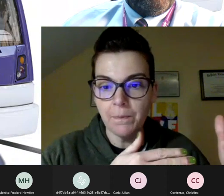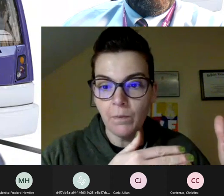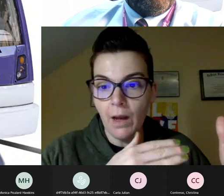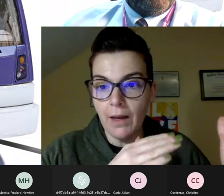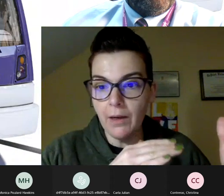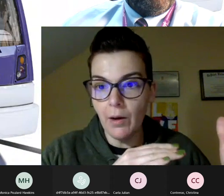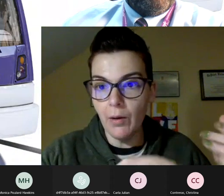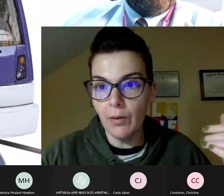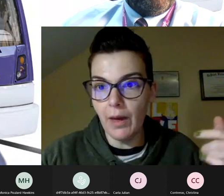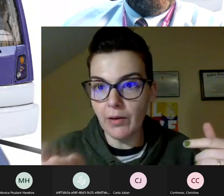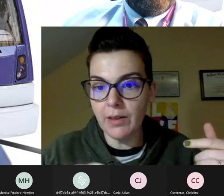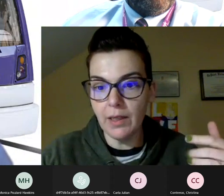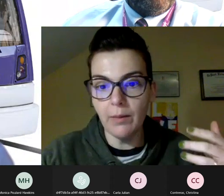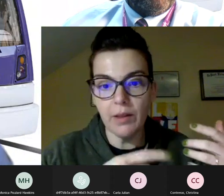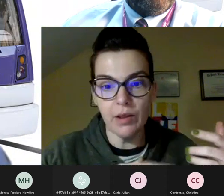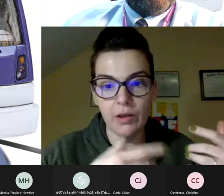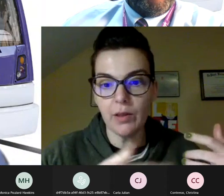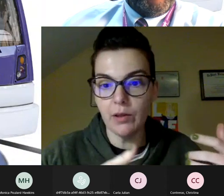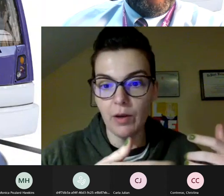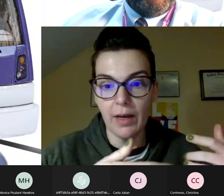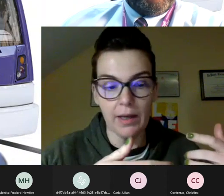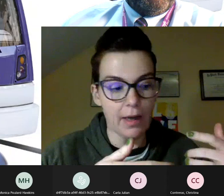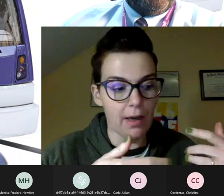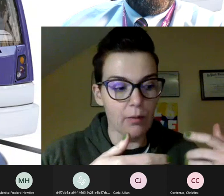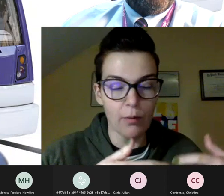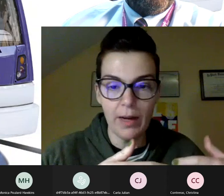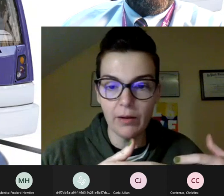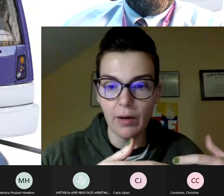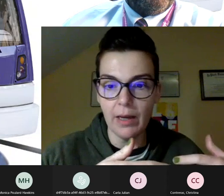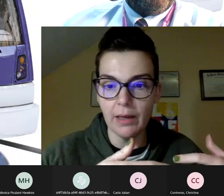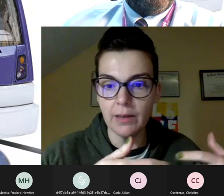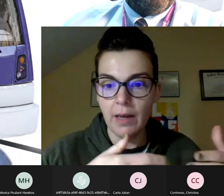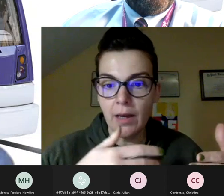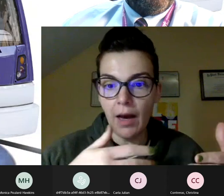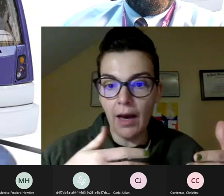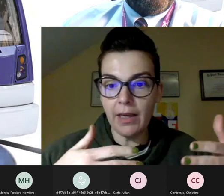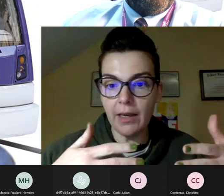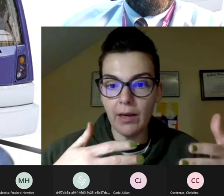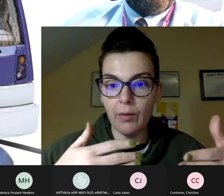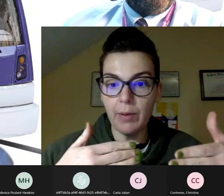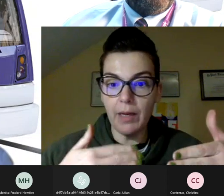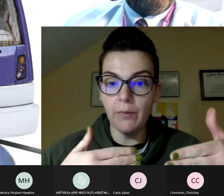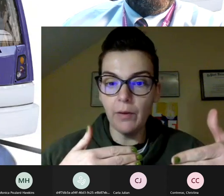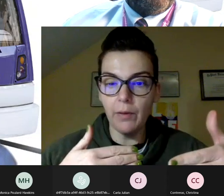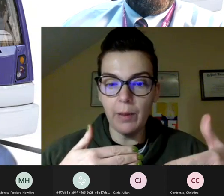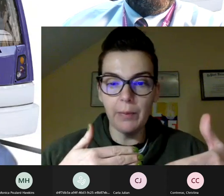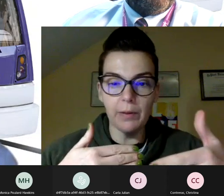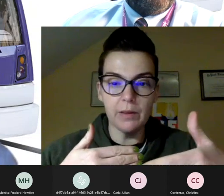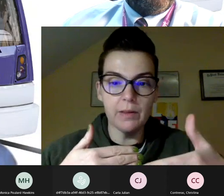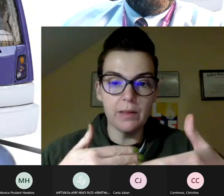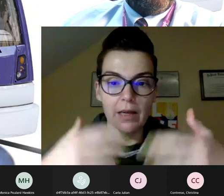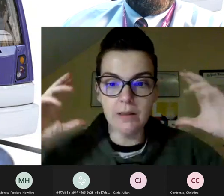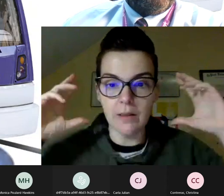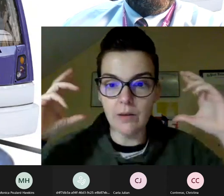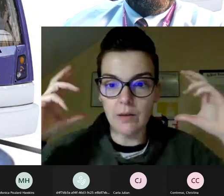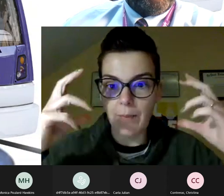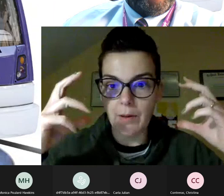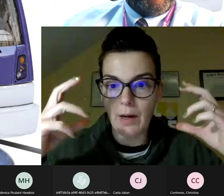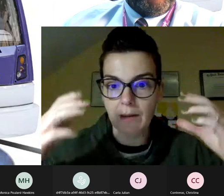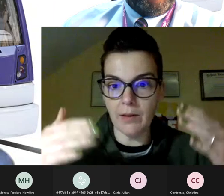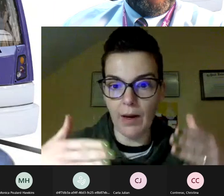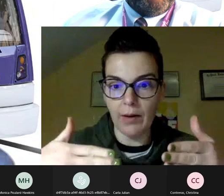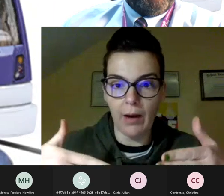center. I know that Christina mentioned she was going to try and get renderings. I think it would be helpful for people to see and